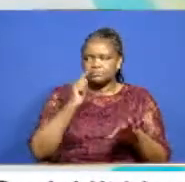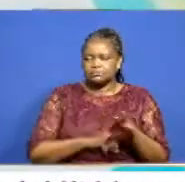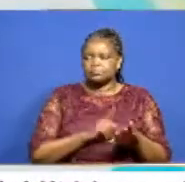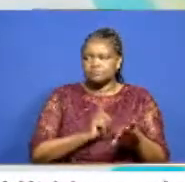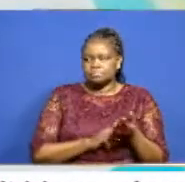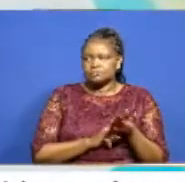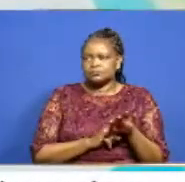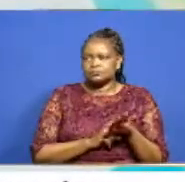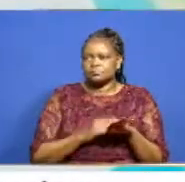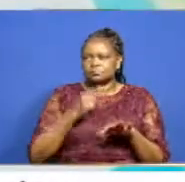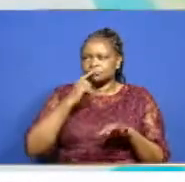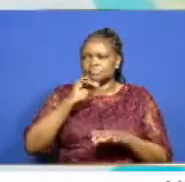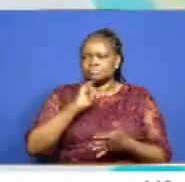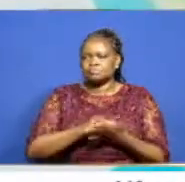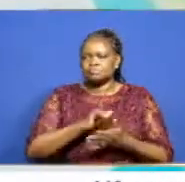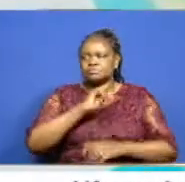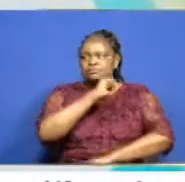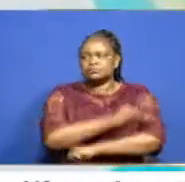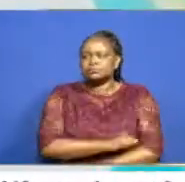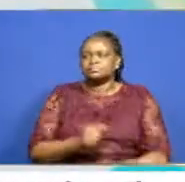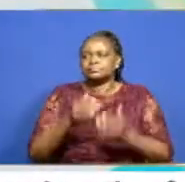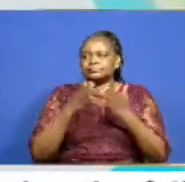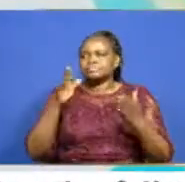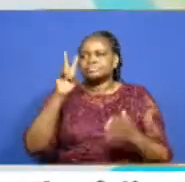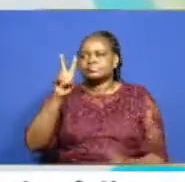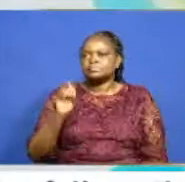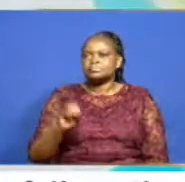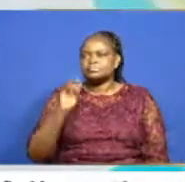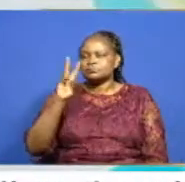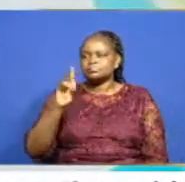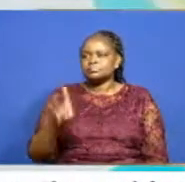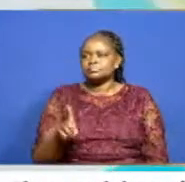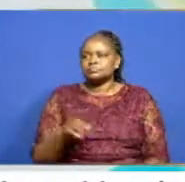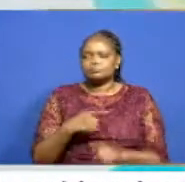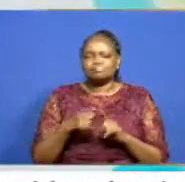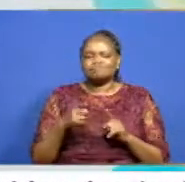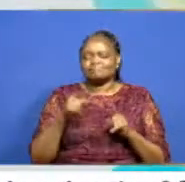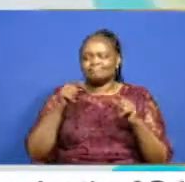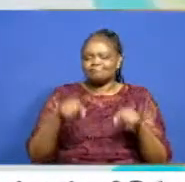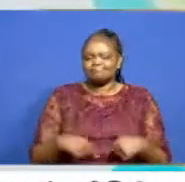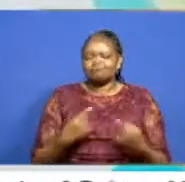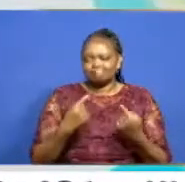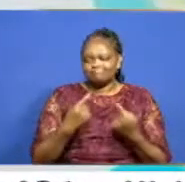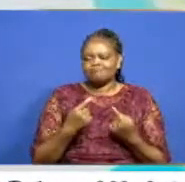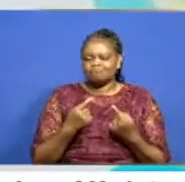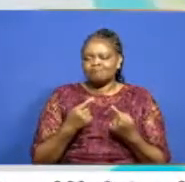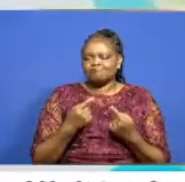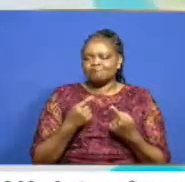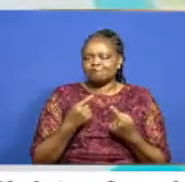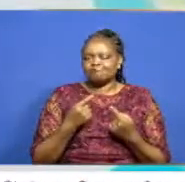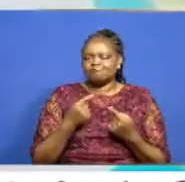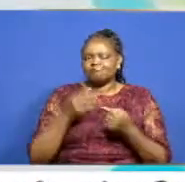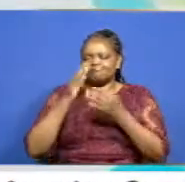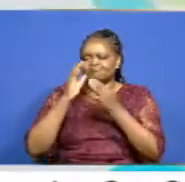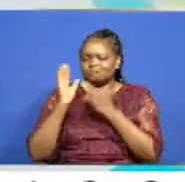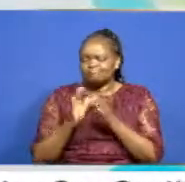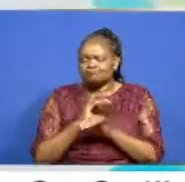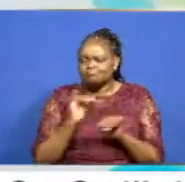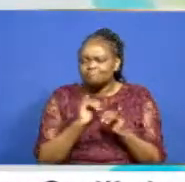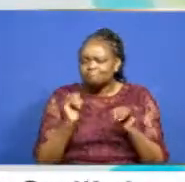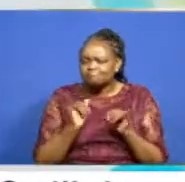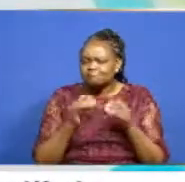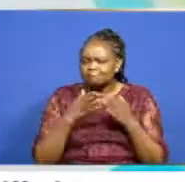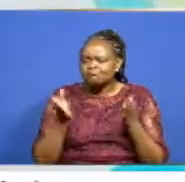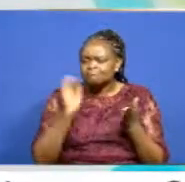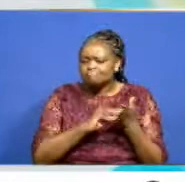said the schools are going to reopen in 2021, but we haven't quite clearly figured out how is that reopening going